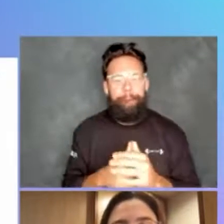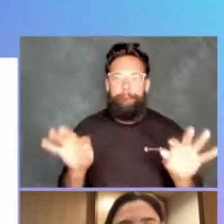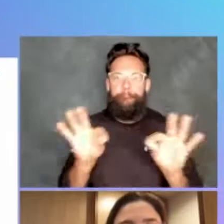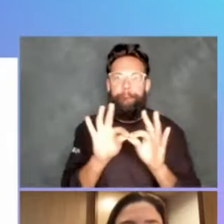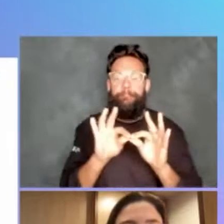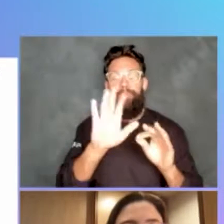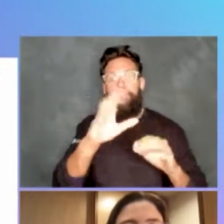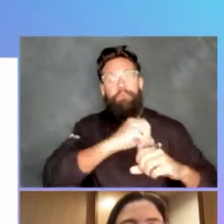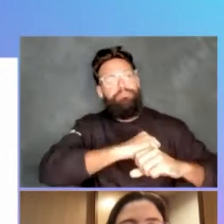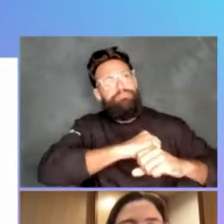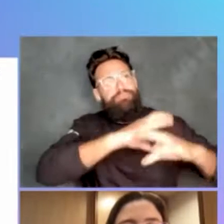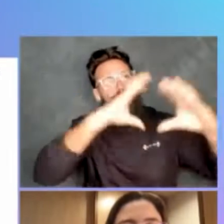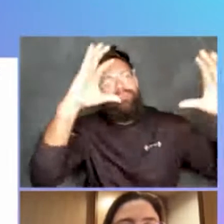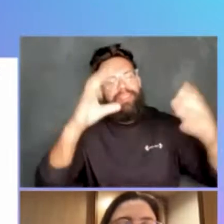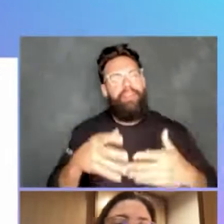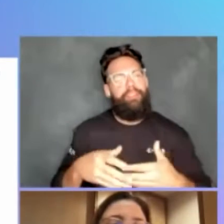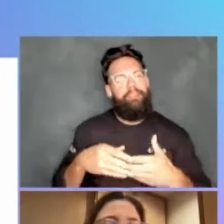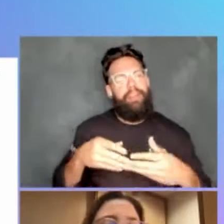ready to learn.